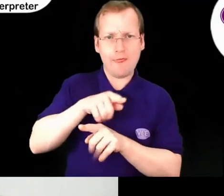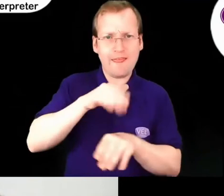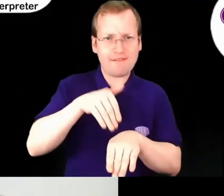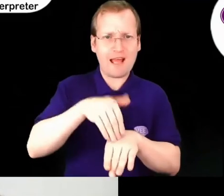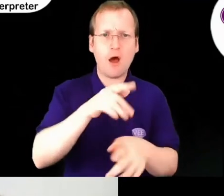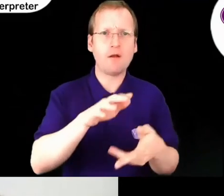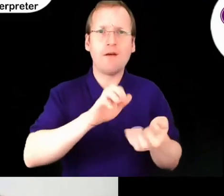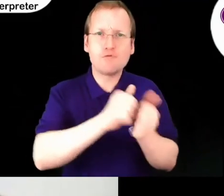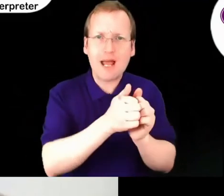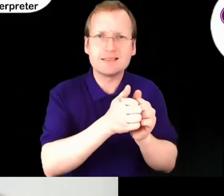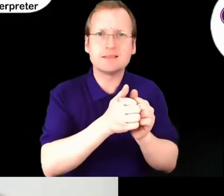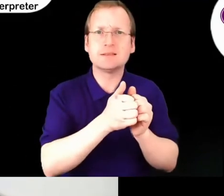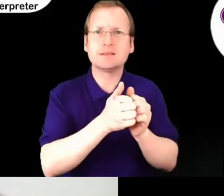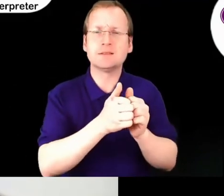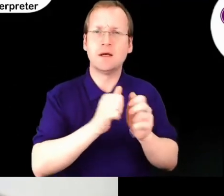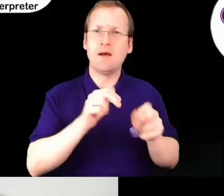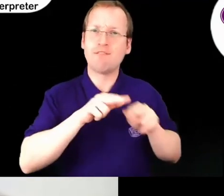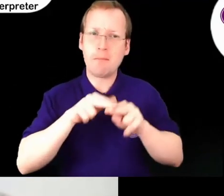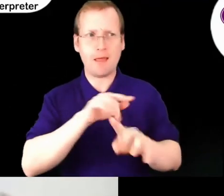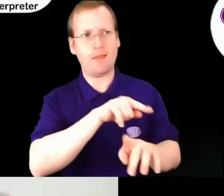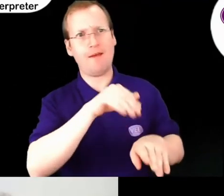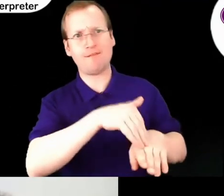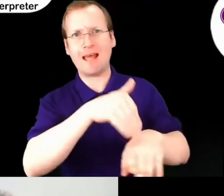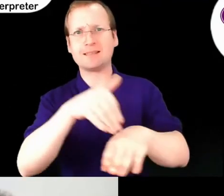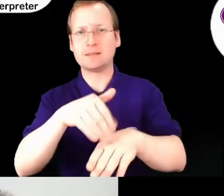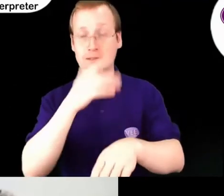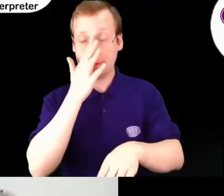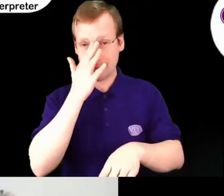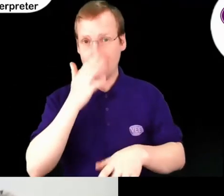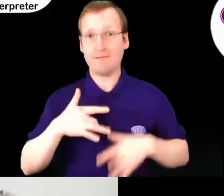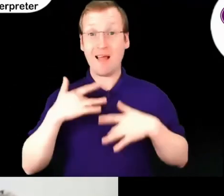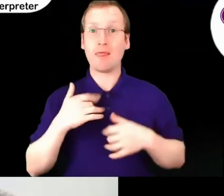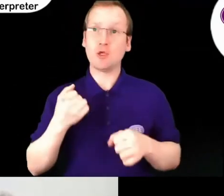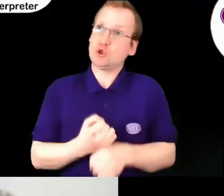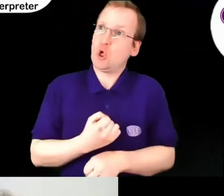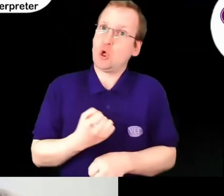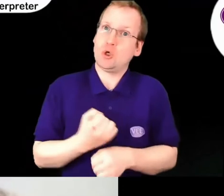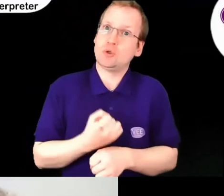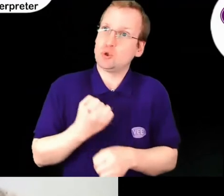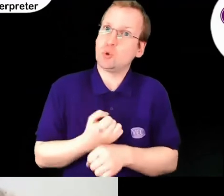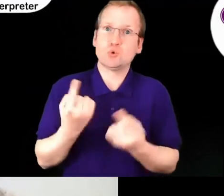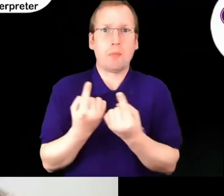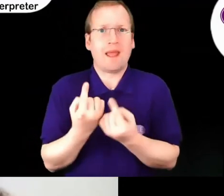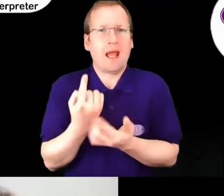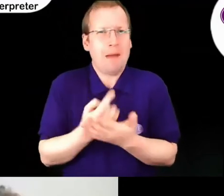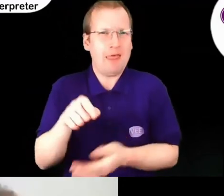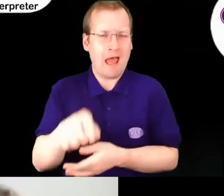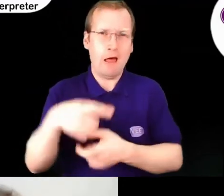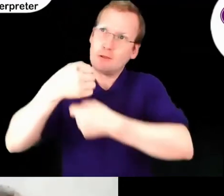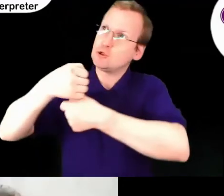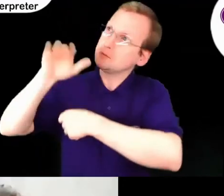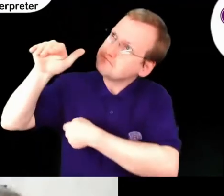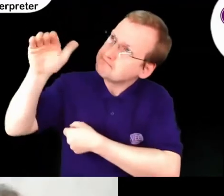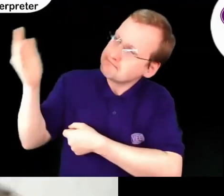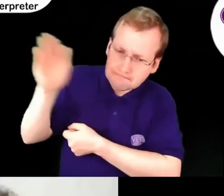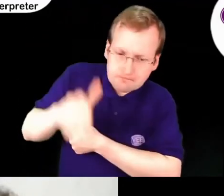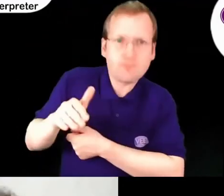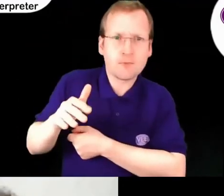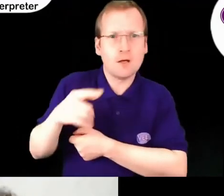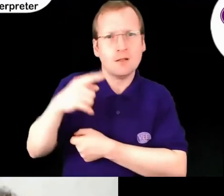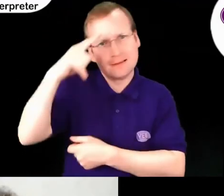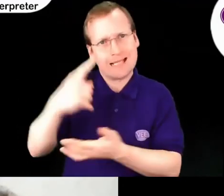she felt it was time that the church did something about this. And so they were preparing to call a gathering of people within the